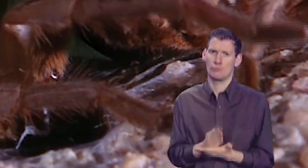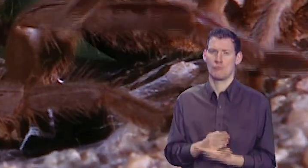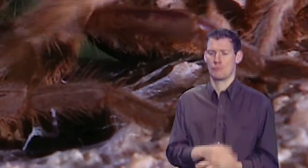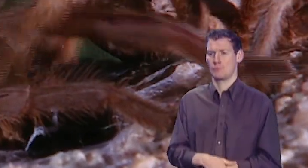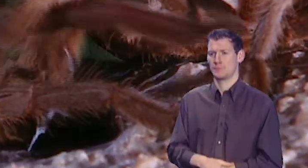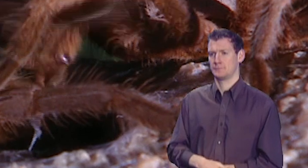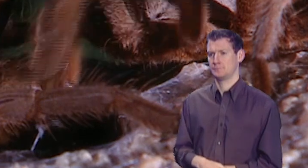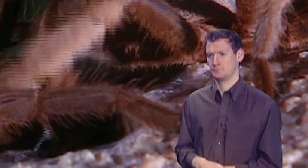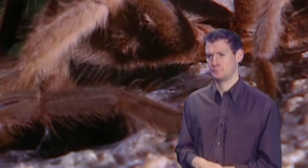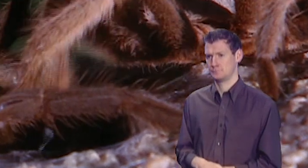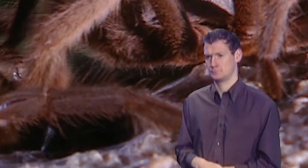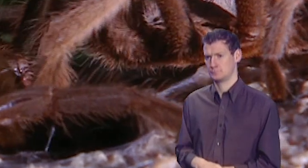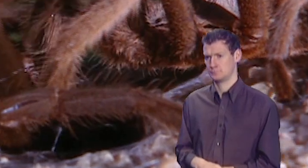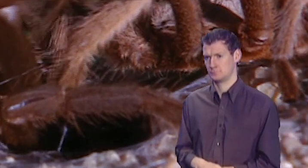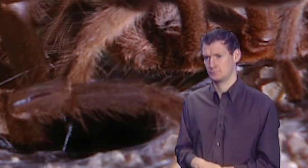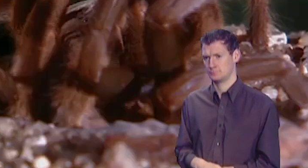sure.